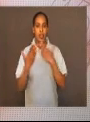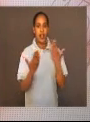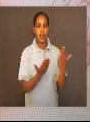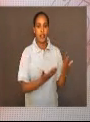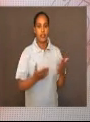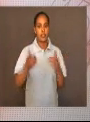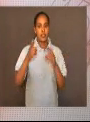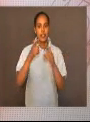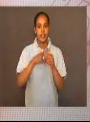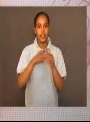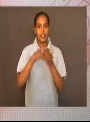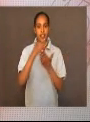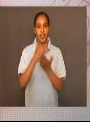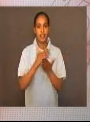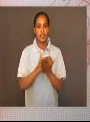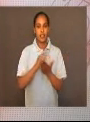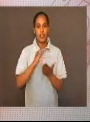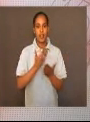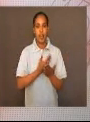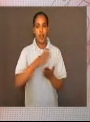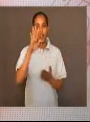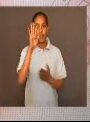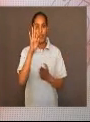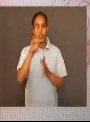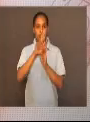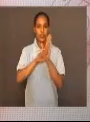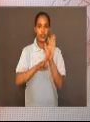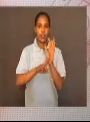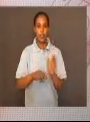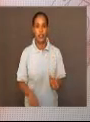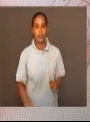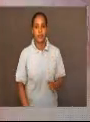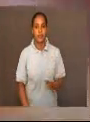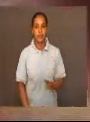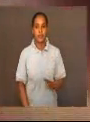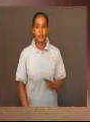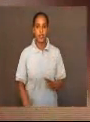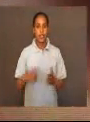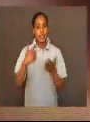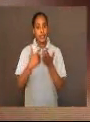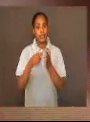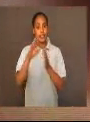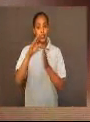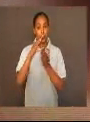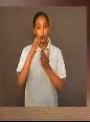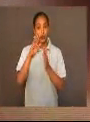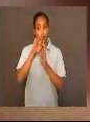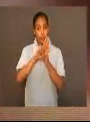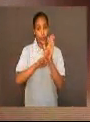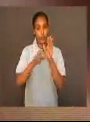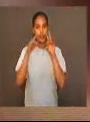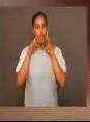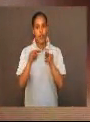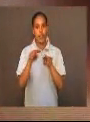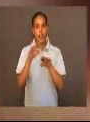Welcome to the first lesson in our fourth unit. This unit will